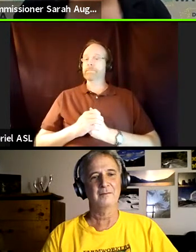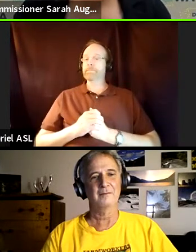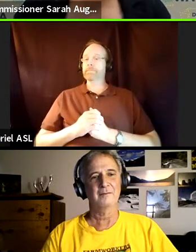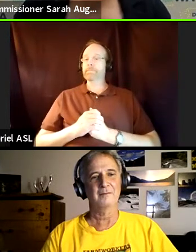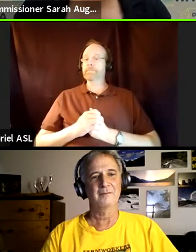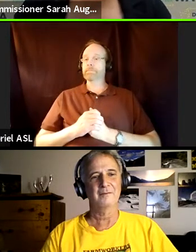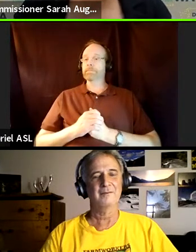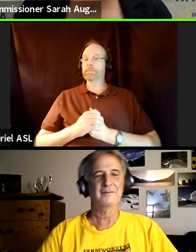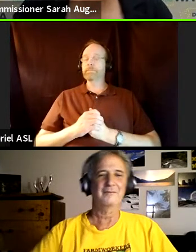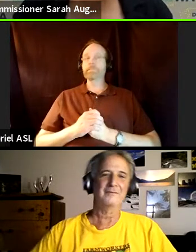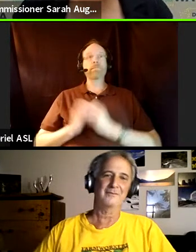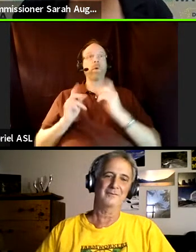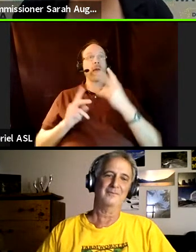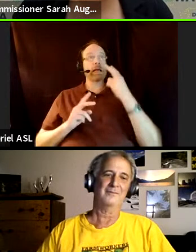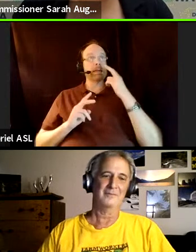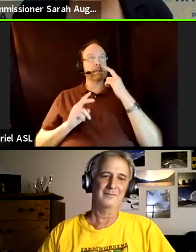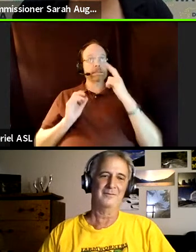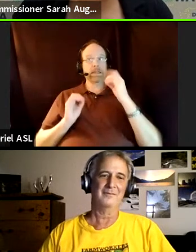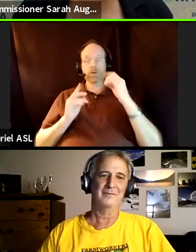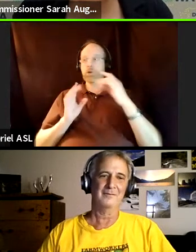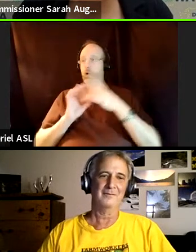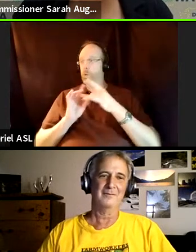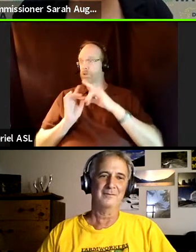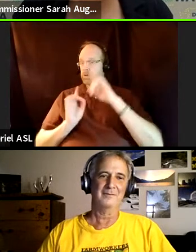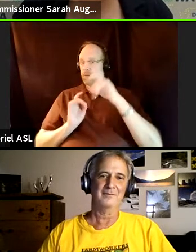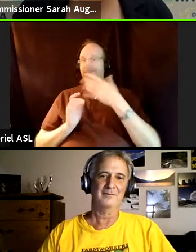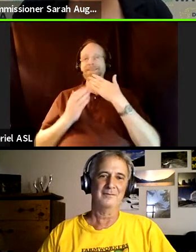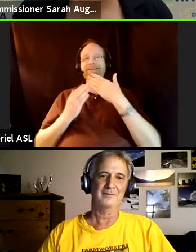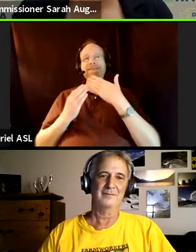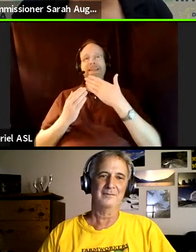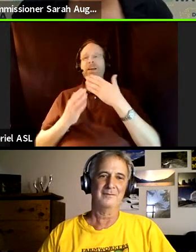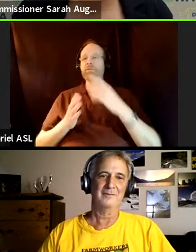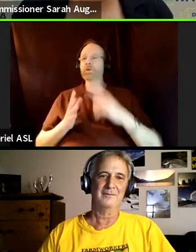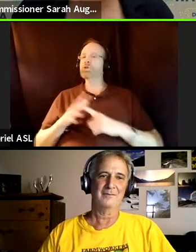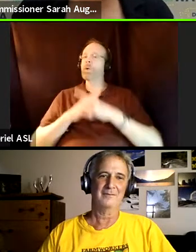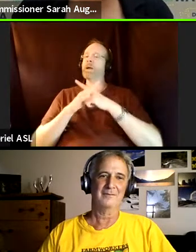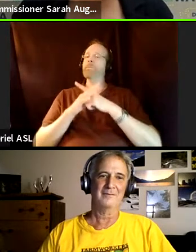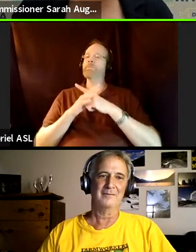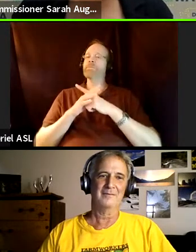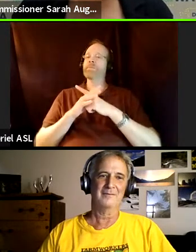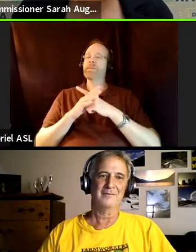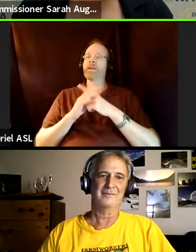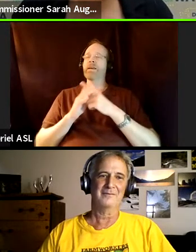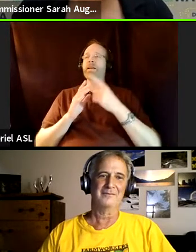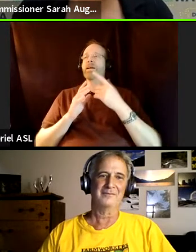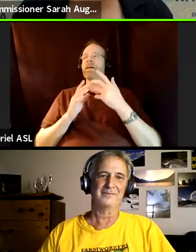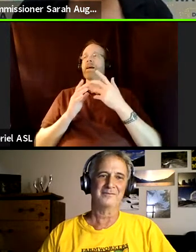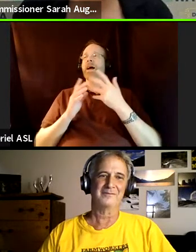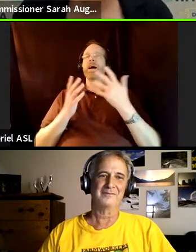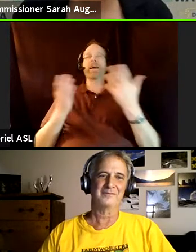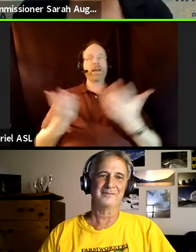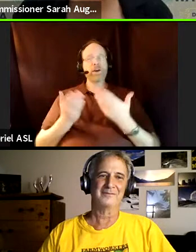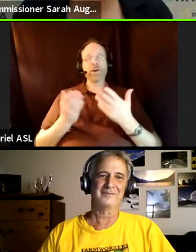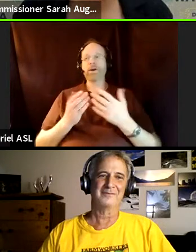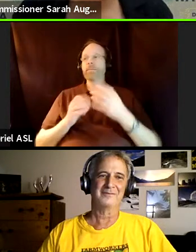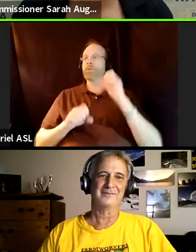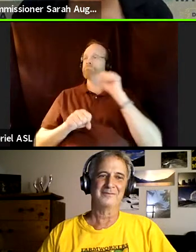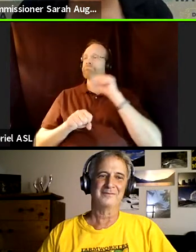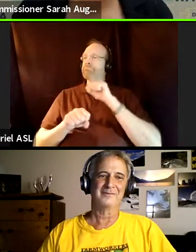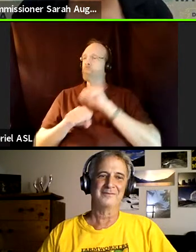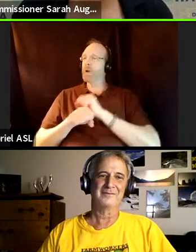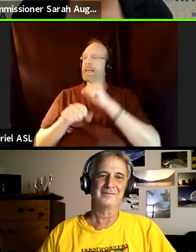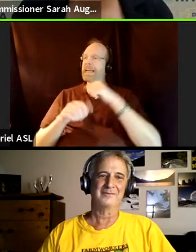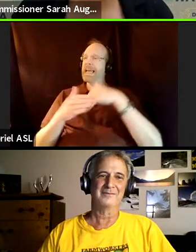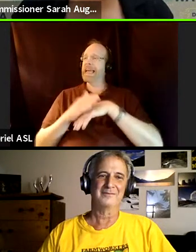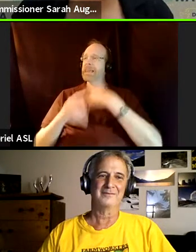Okay, seeing none, I want to thank you again. Thank you for showing up for your community today and being part of this process.